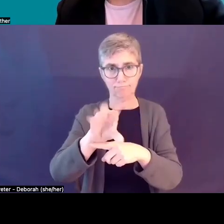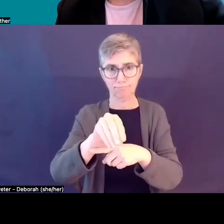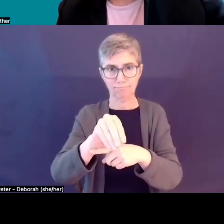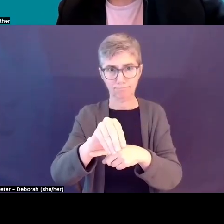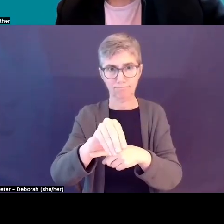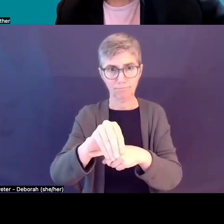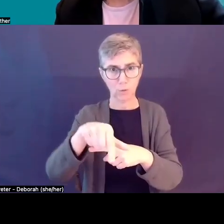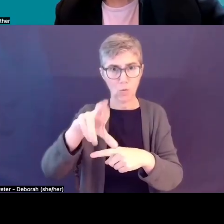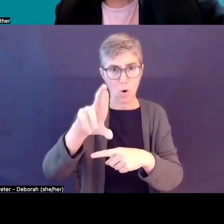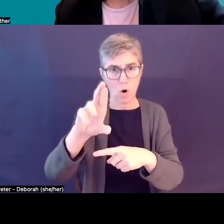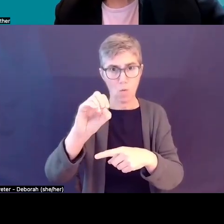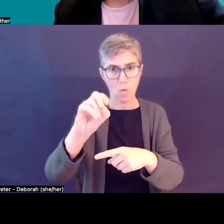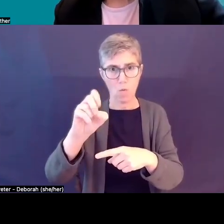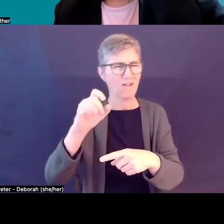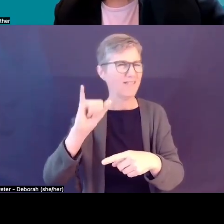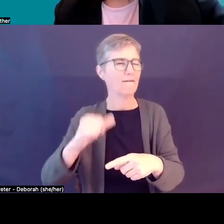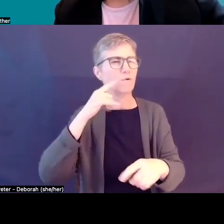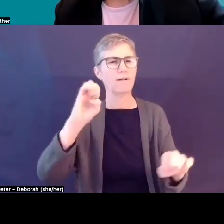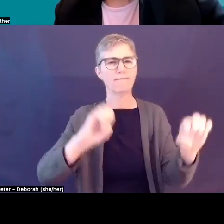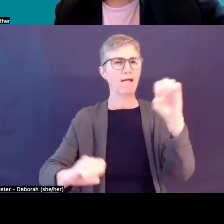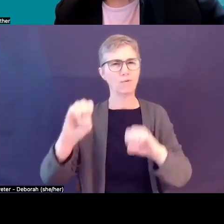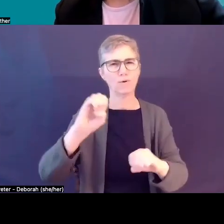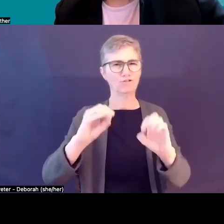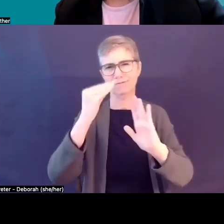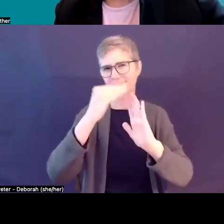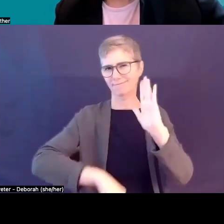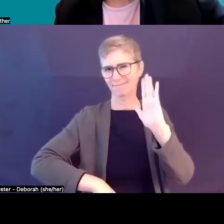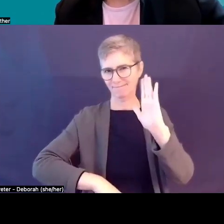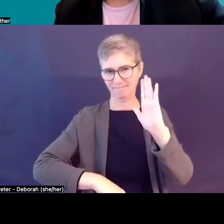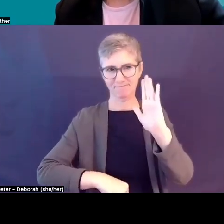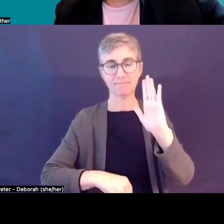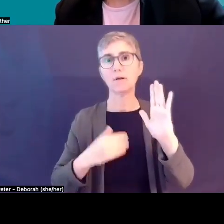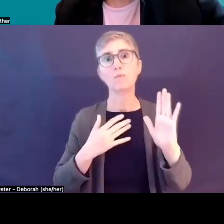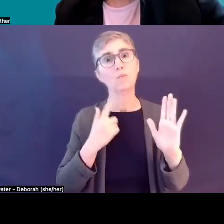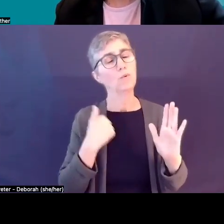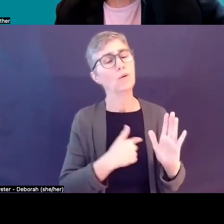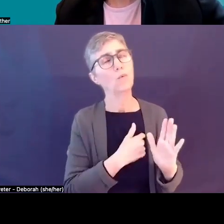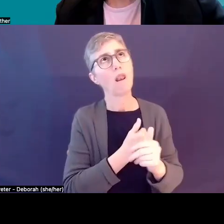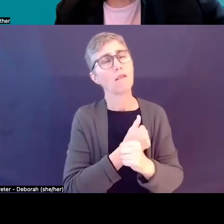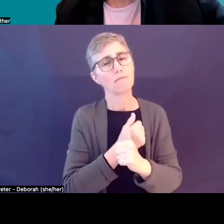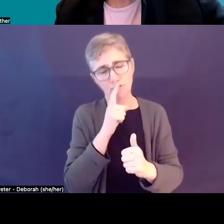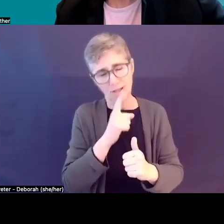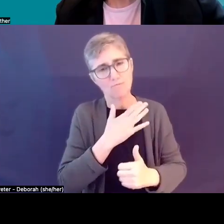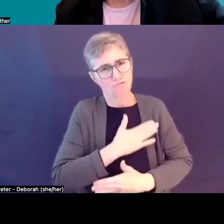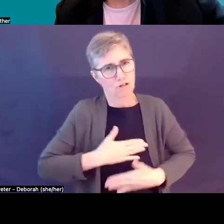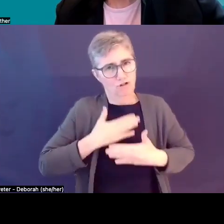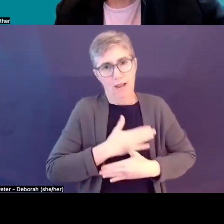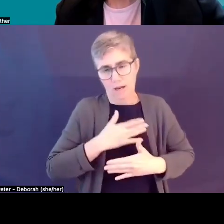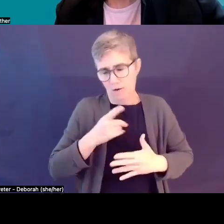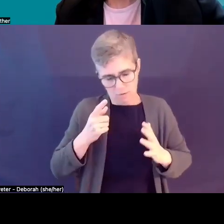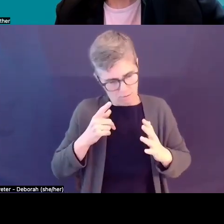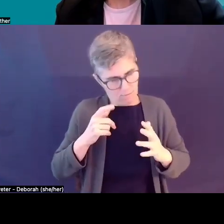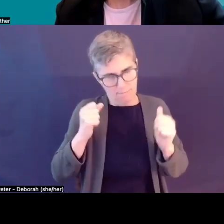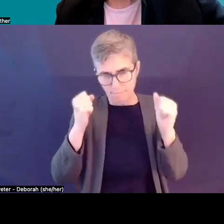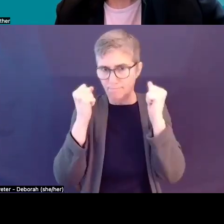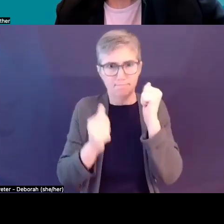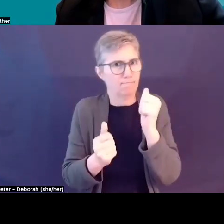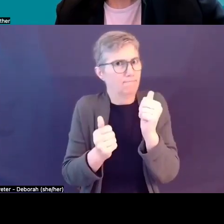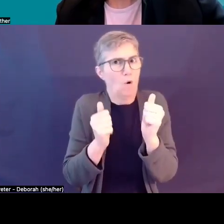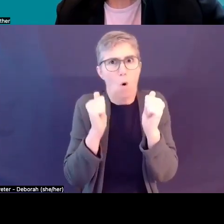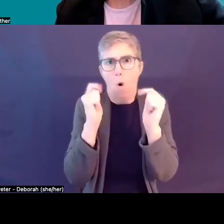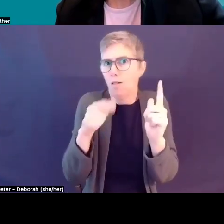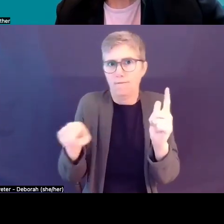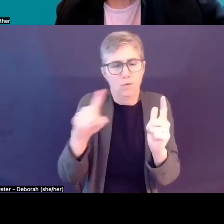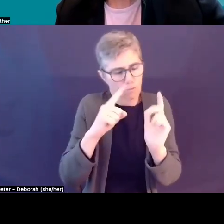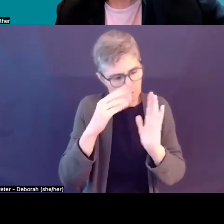code for the evaluation form, which we would absolutely love if as many people as possible here today